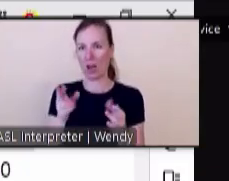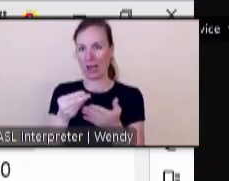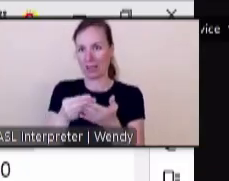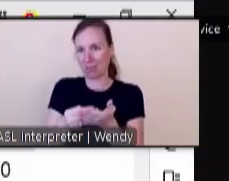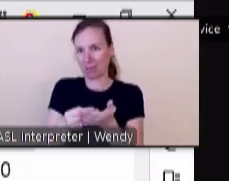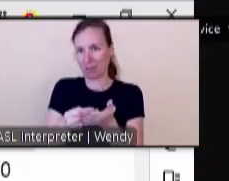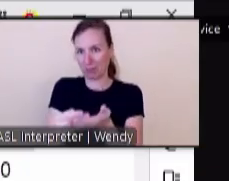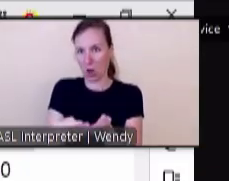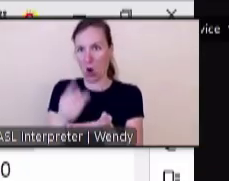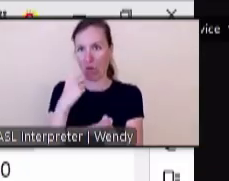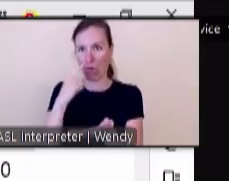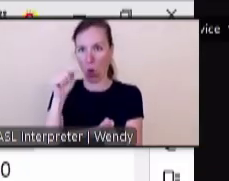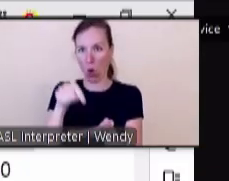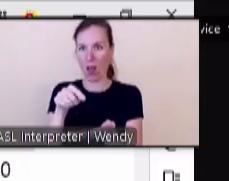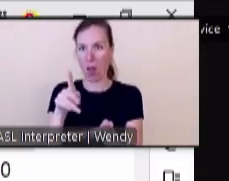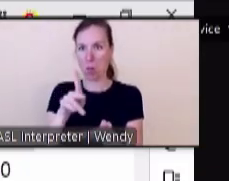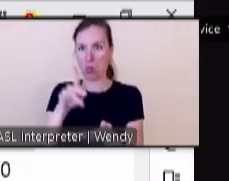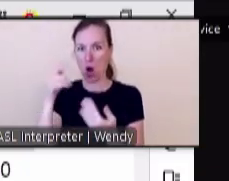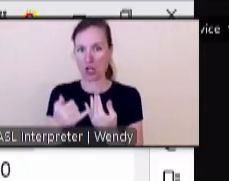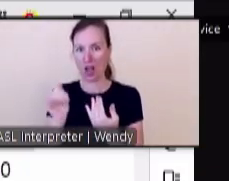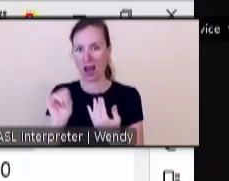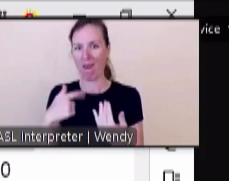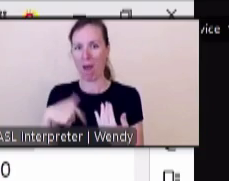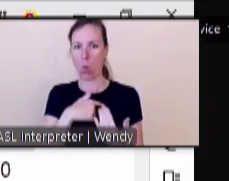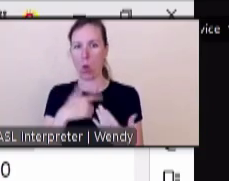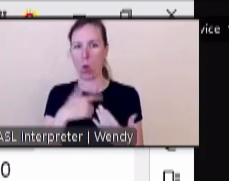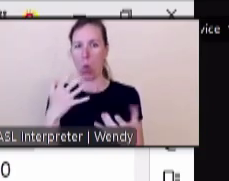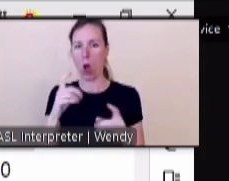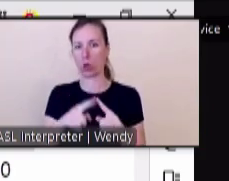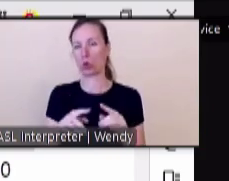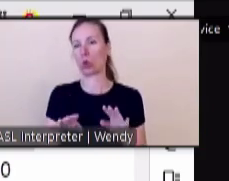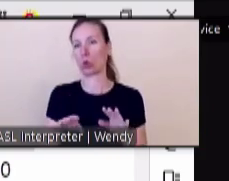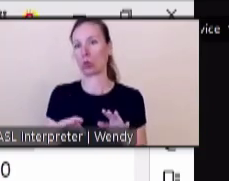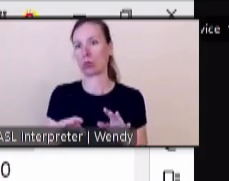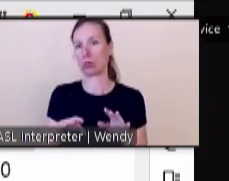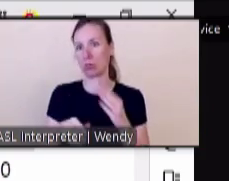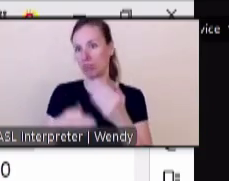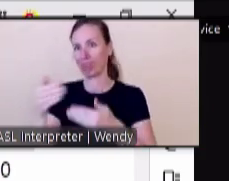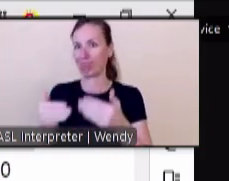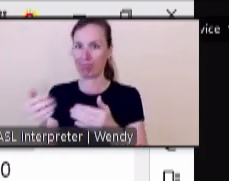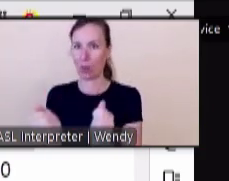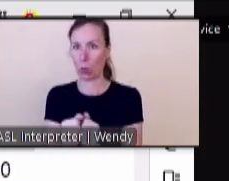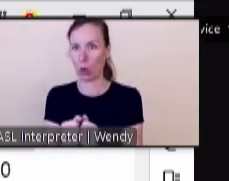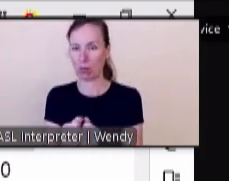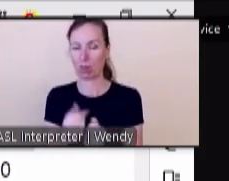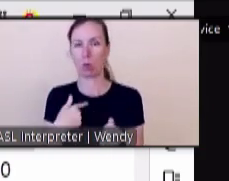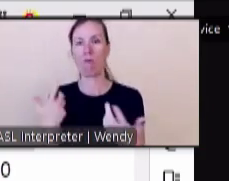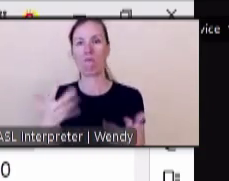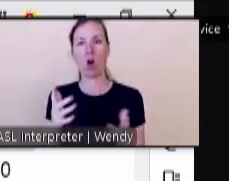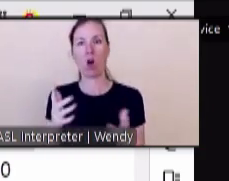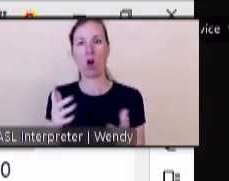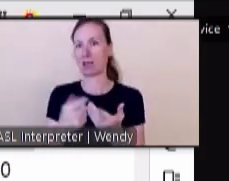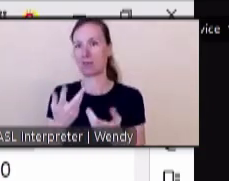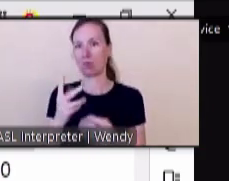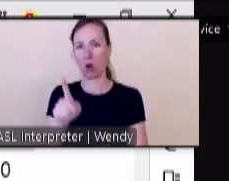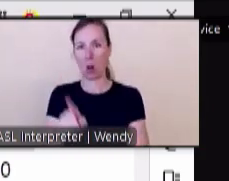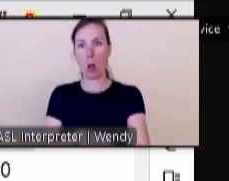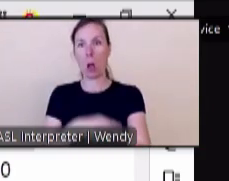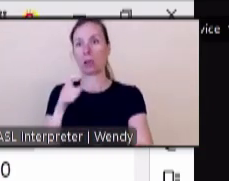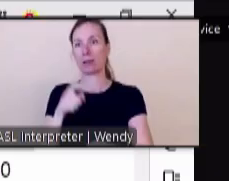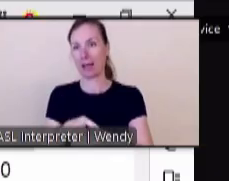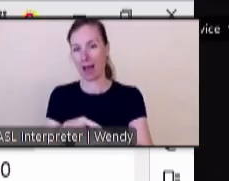and that we've been talking about for a very long time. It's my understanding that we've indicated to them what the project would